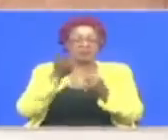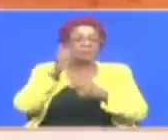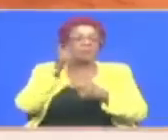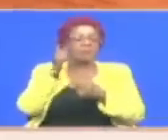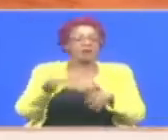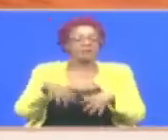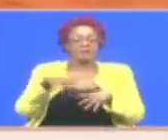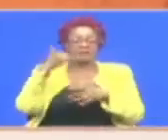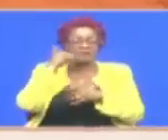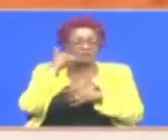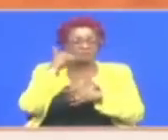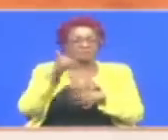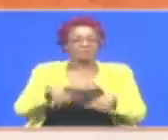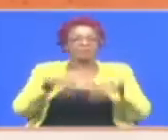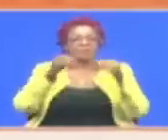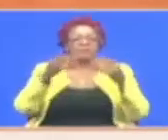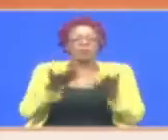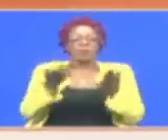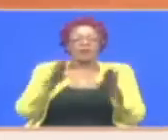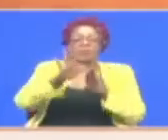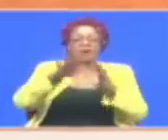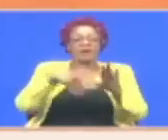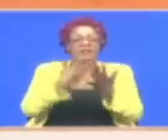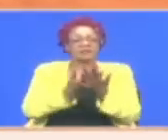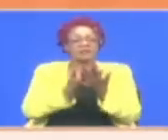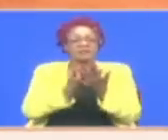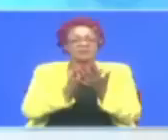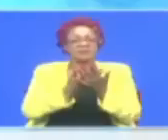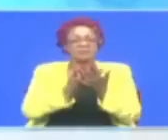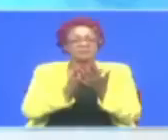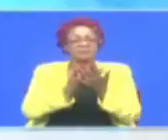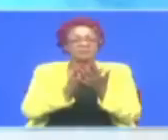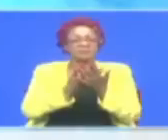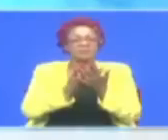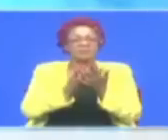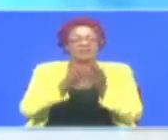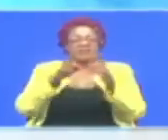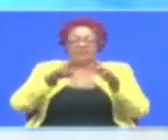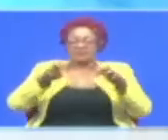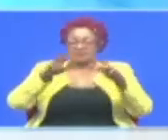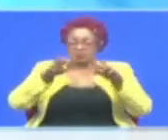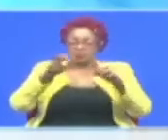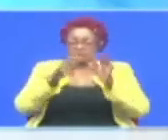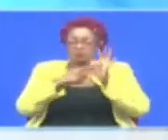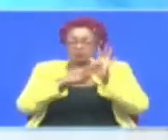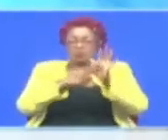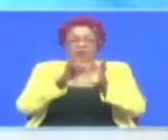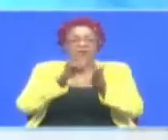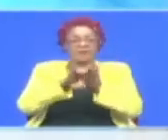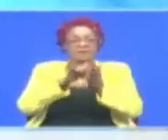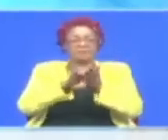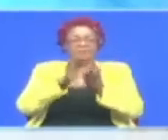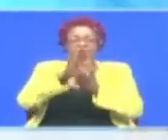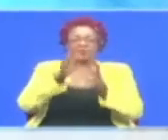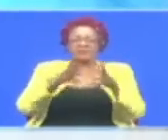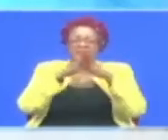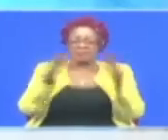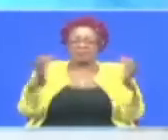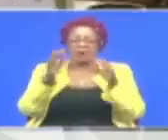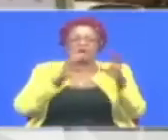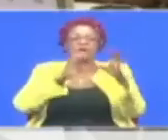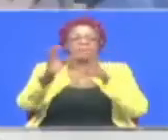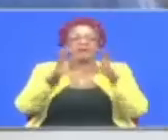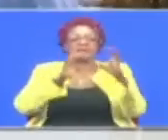where the three prisoners were rearrested. Preliminary investigations have established that the escapees were in communication